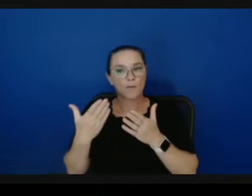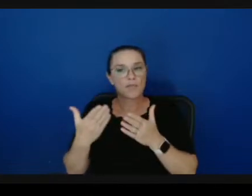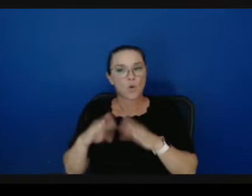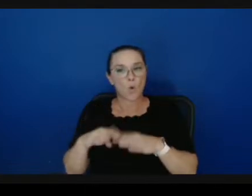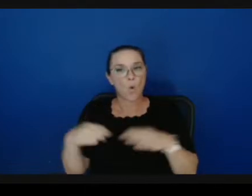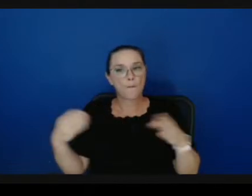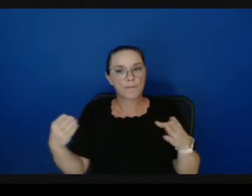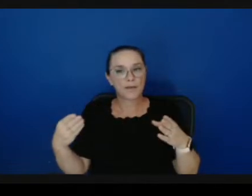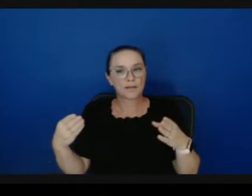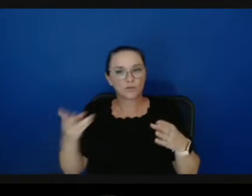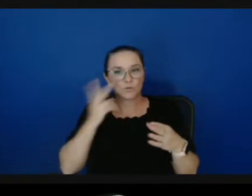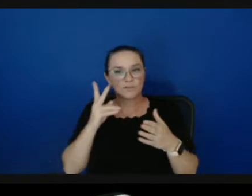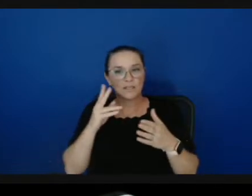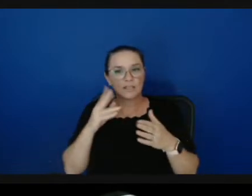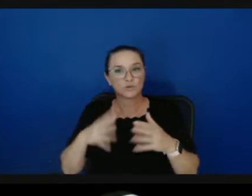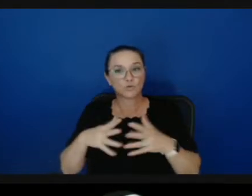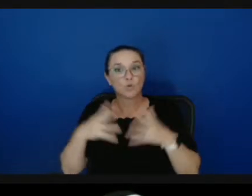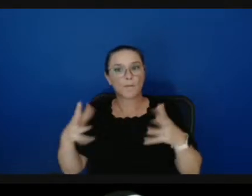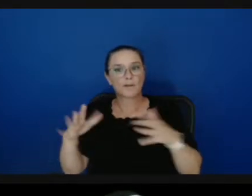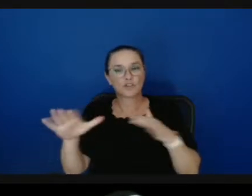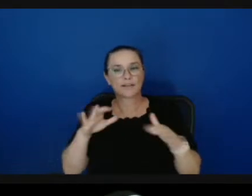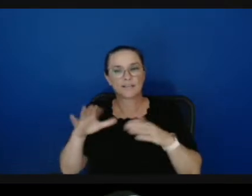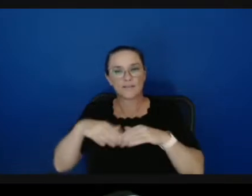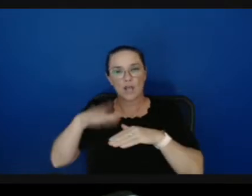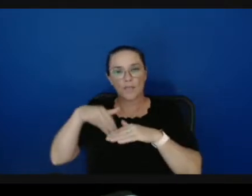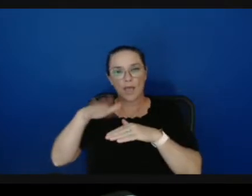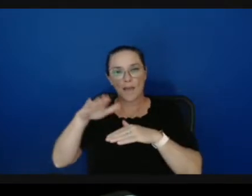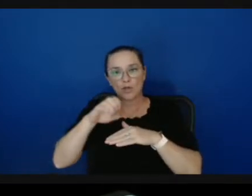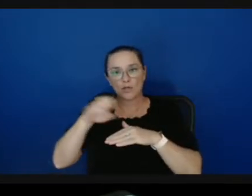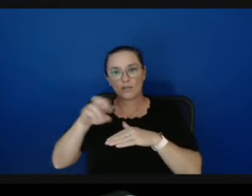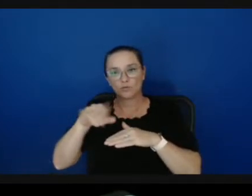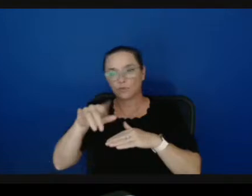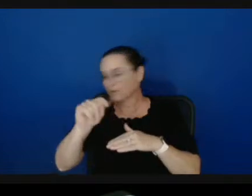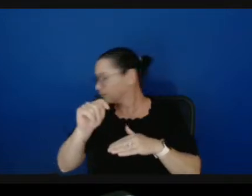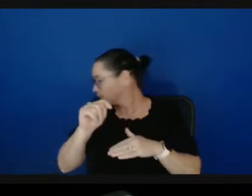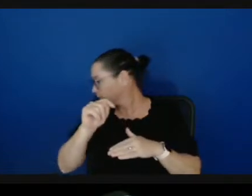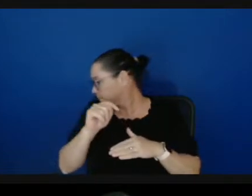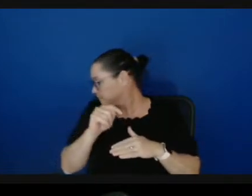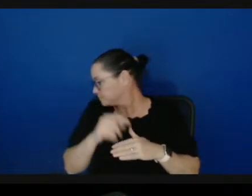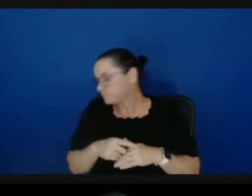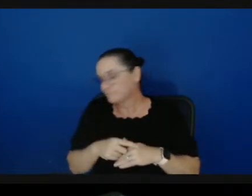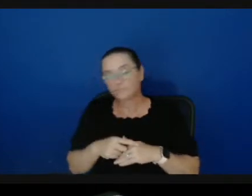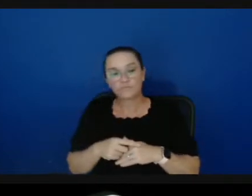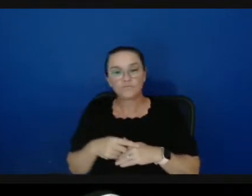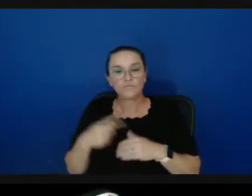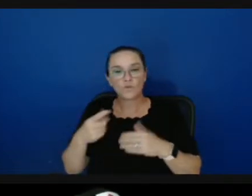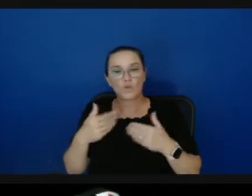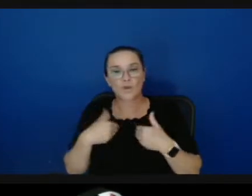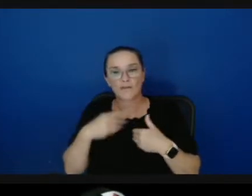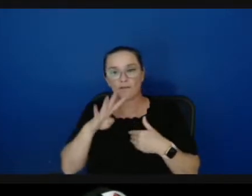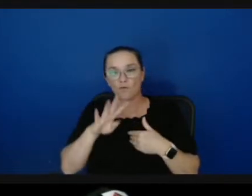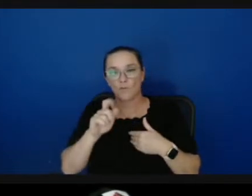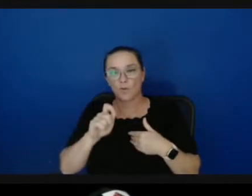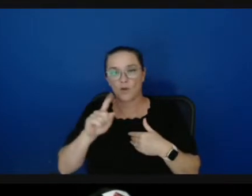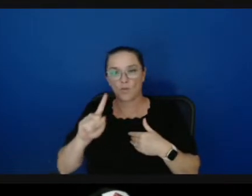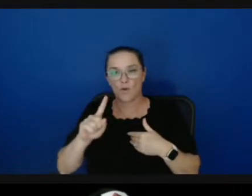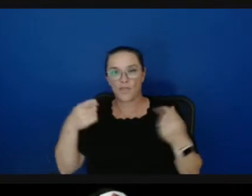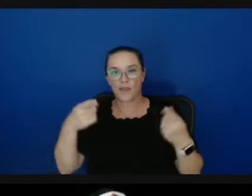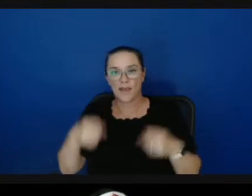this much activity on the Upper East Rift, and so yeah, I didn't mention exactly, right, but you have a 4.1 that